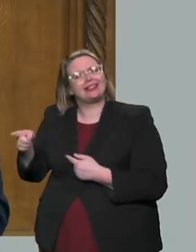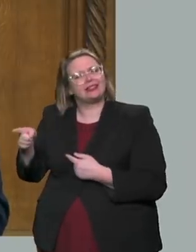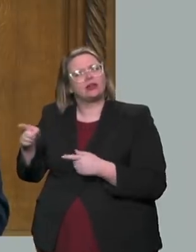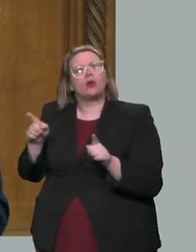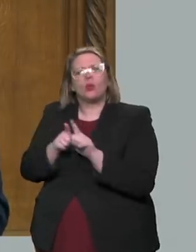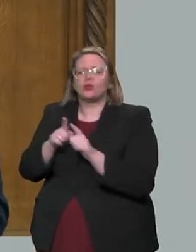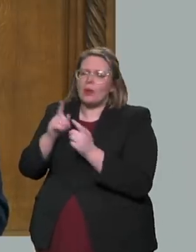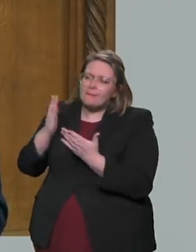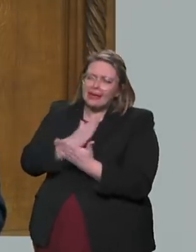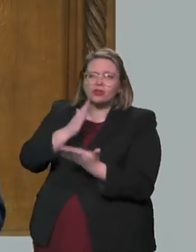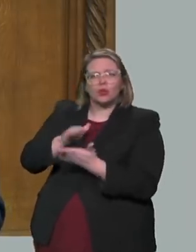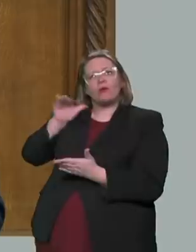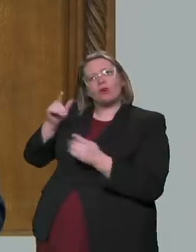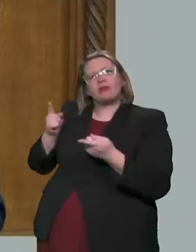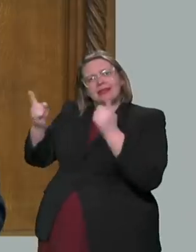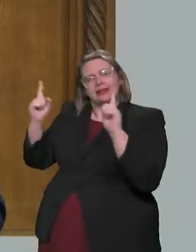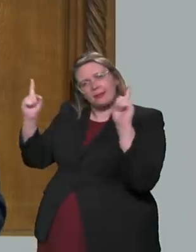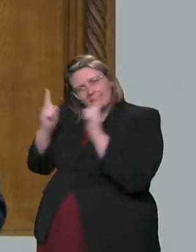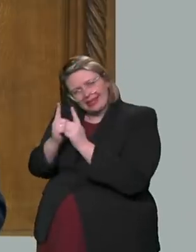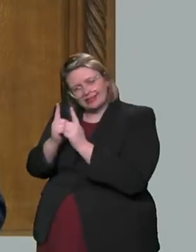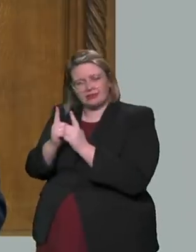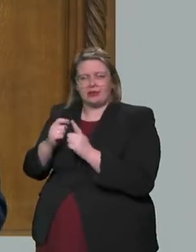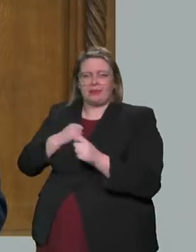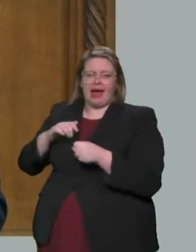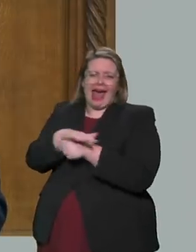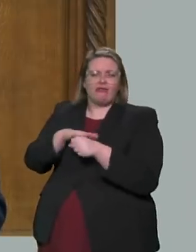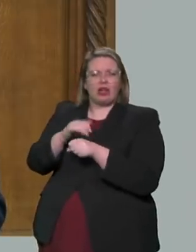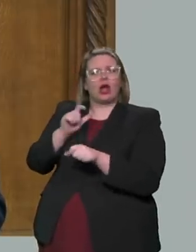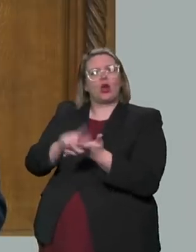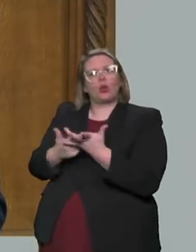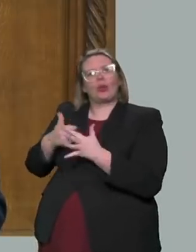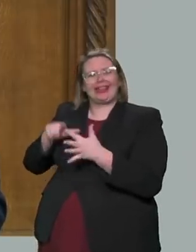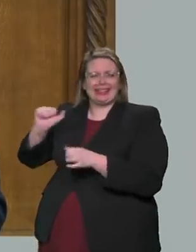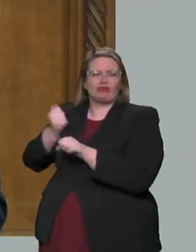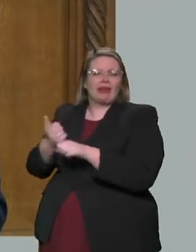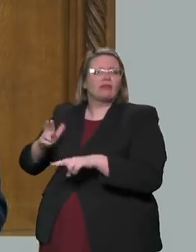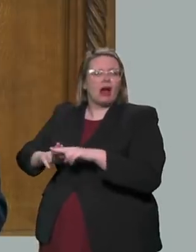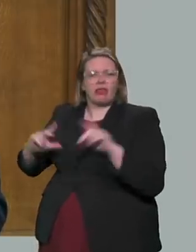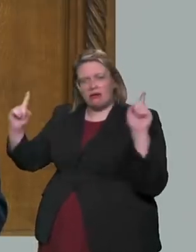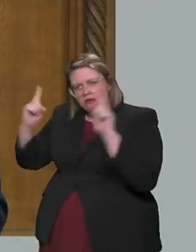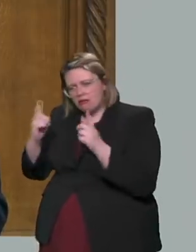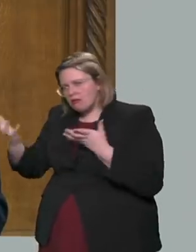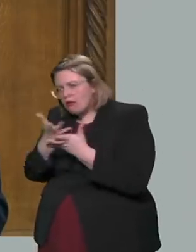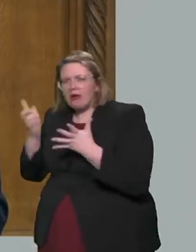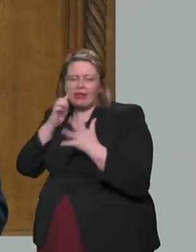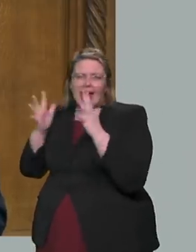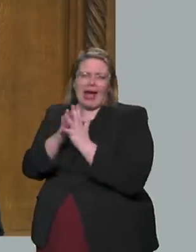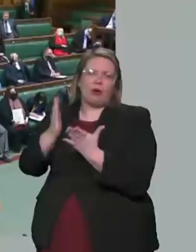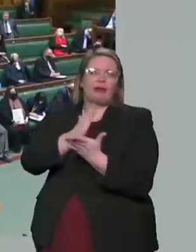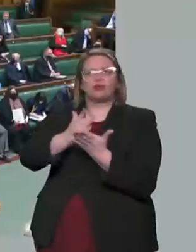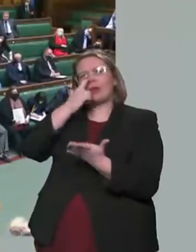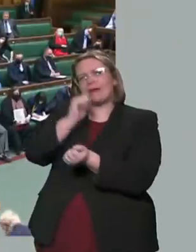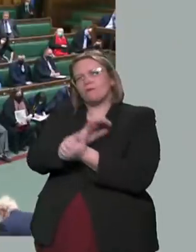that the Foreign Secretary meets with my constituent, Luke's grandfather, Mr. Robert Cummings, in order to discuss how to go about doing that?